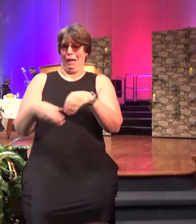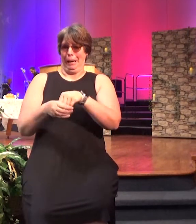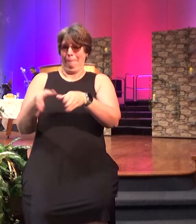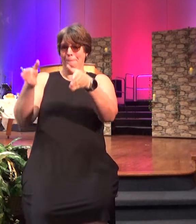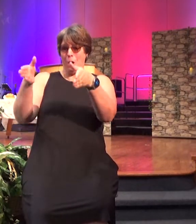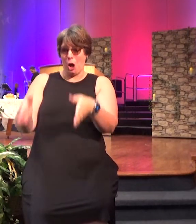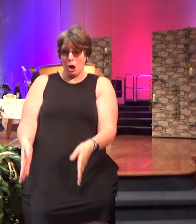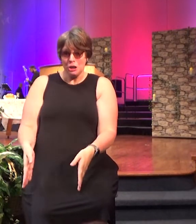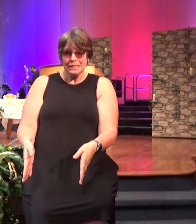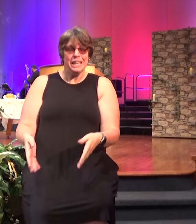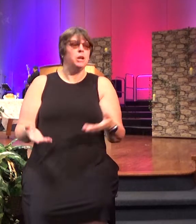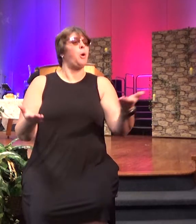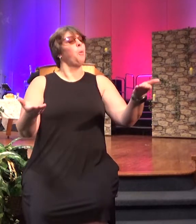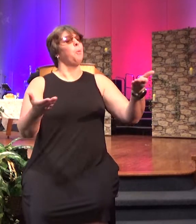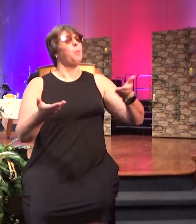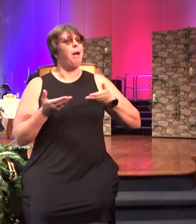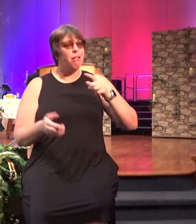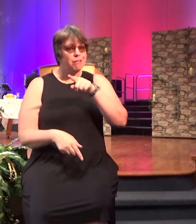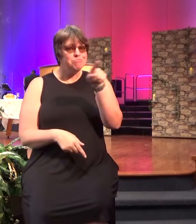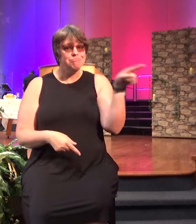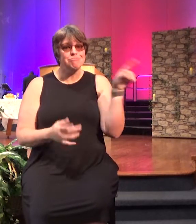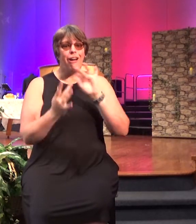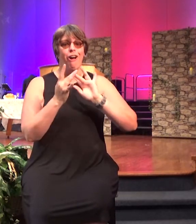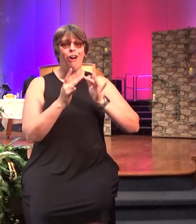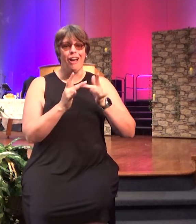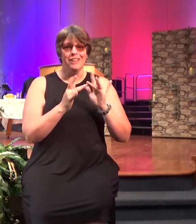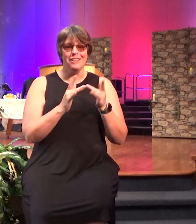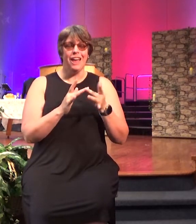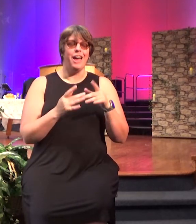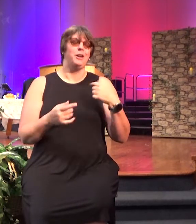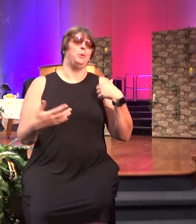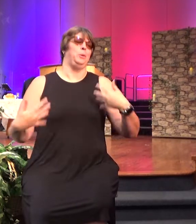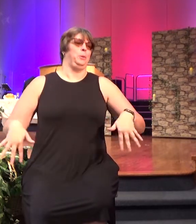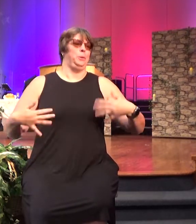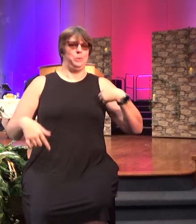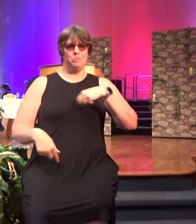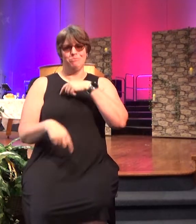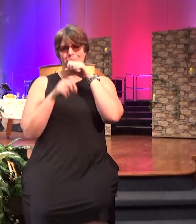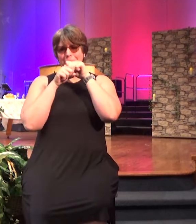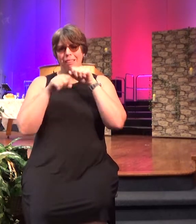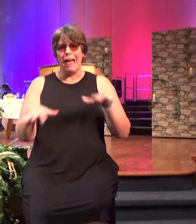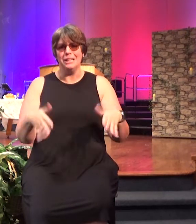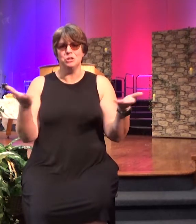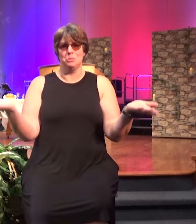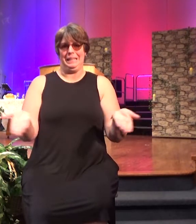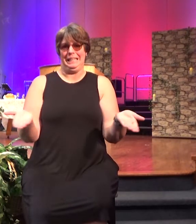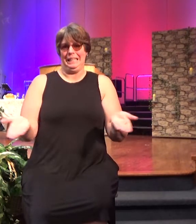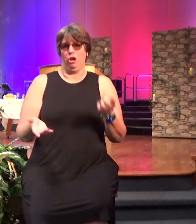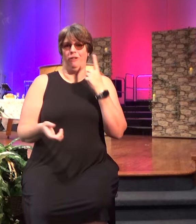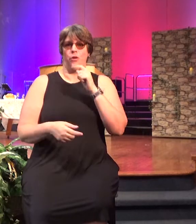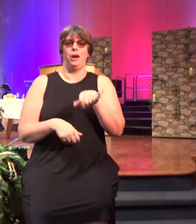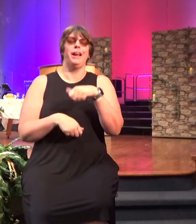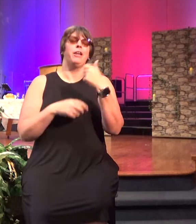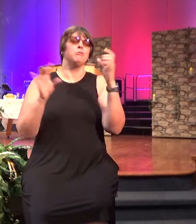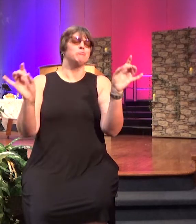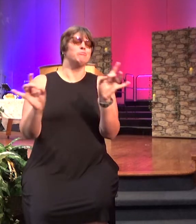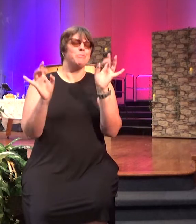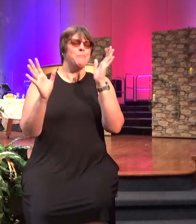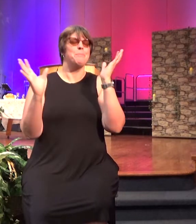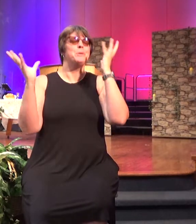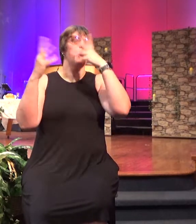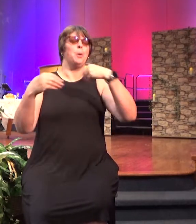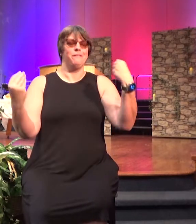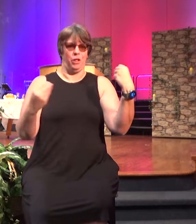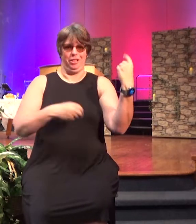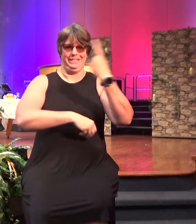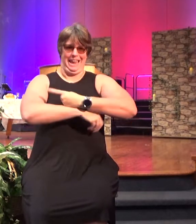who are tuning in online. We are blessed to be together for another glorious day. One of the things that our founder, Ernest Holmes, used to